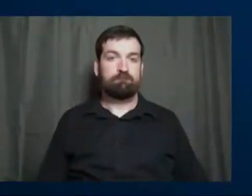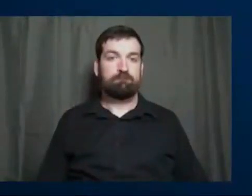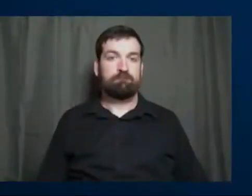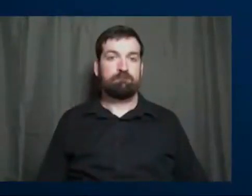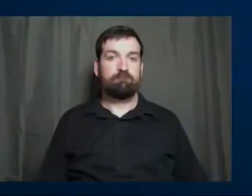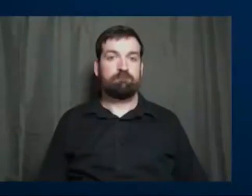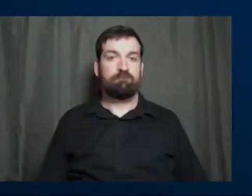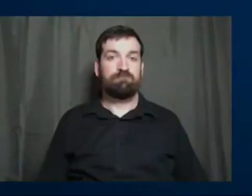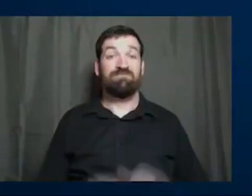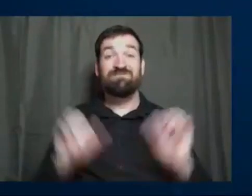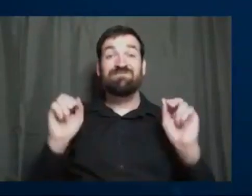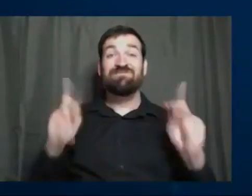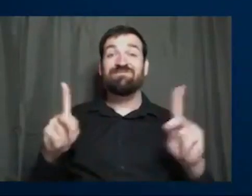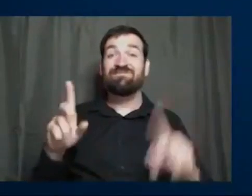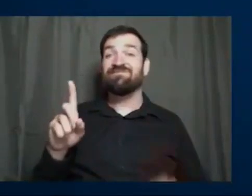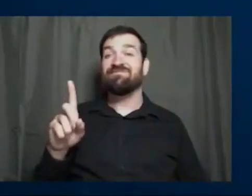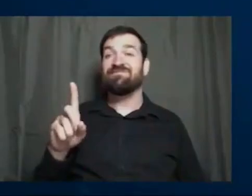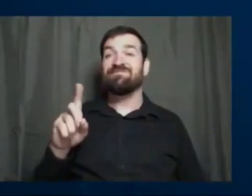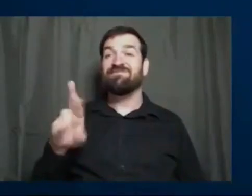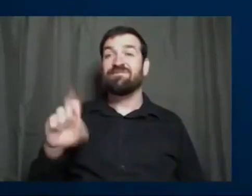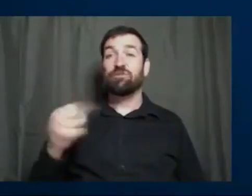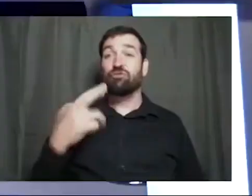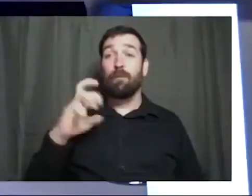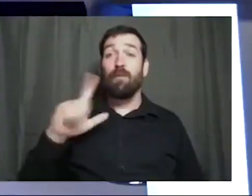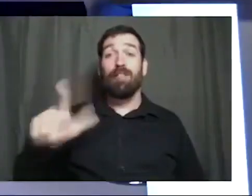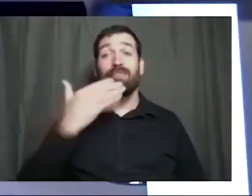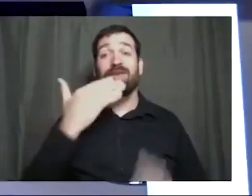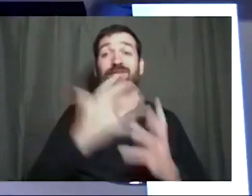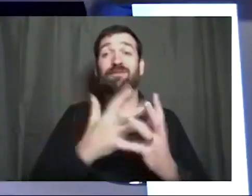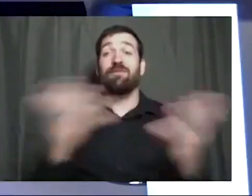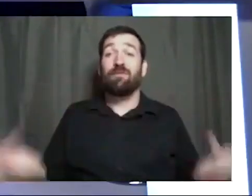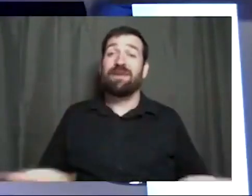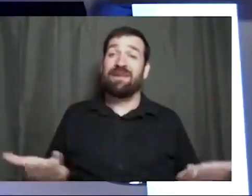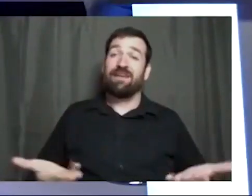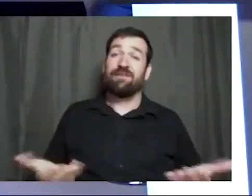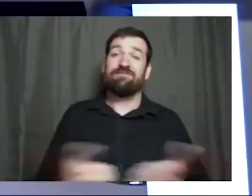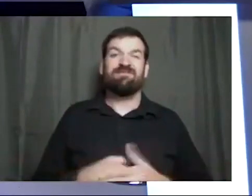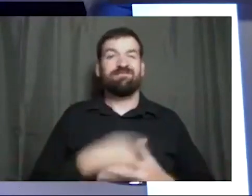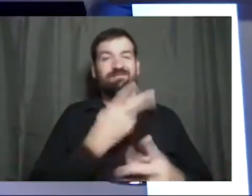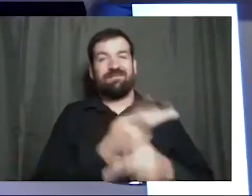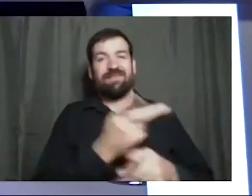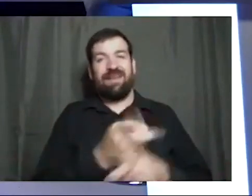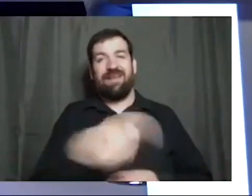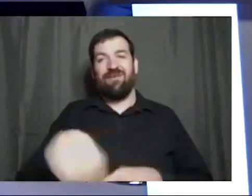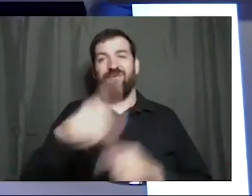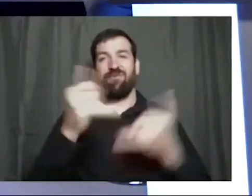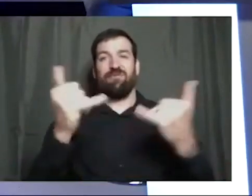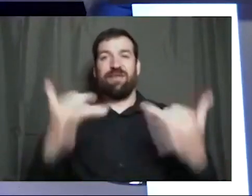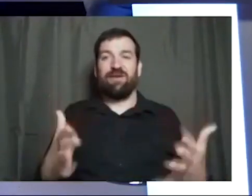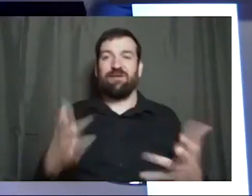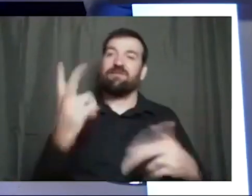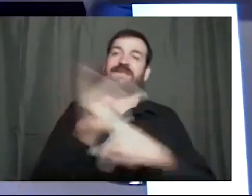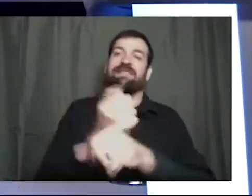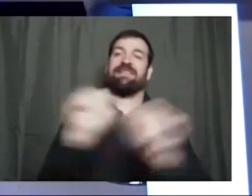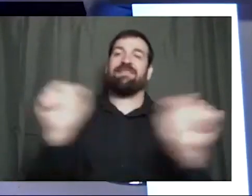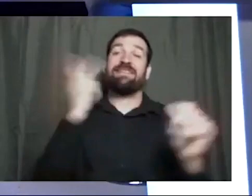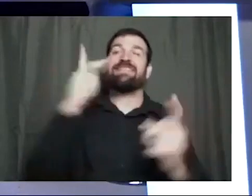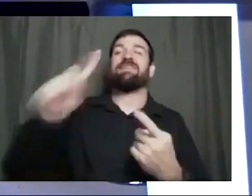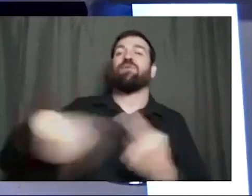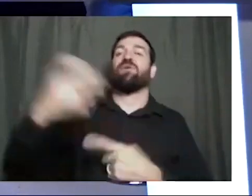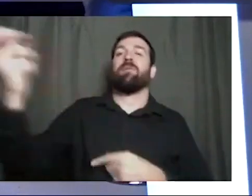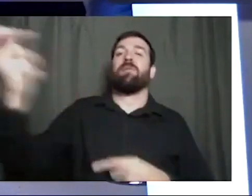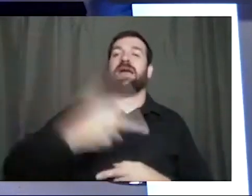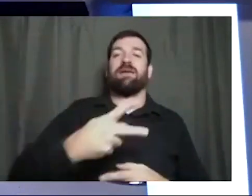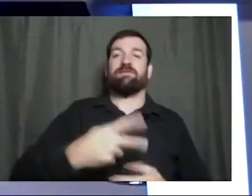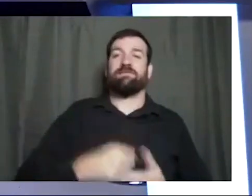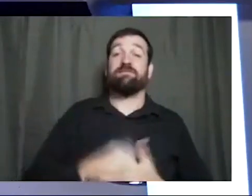All right, Dr. Schroeppel, thanks so much for being on today. Sure, my pleasure. Take care of those players. Stay safe up there. We'll see you when you get back. Will do. Thank you. Thanks so much.